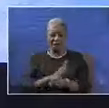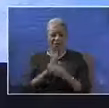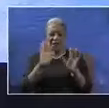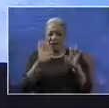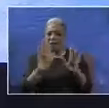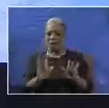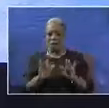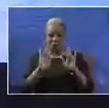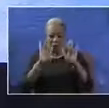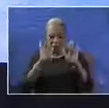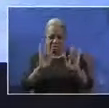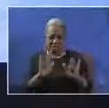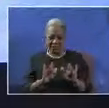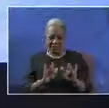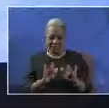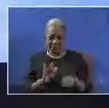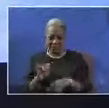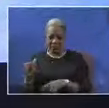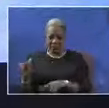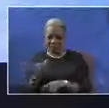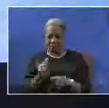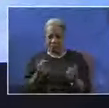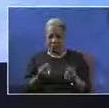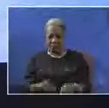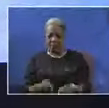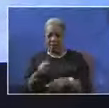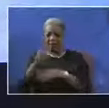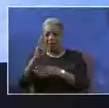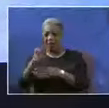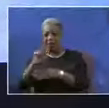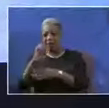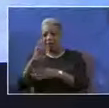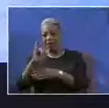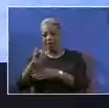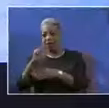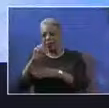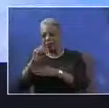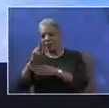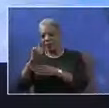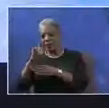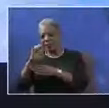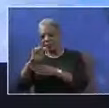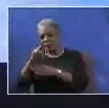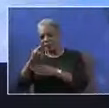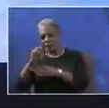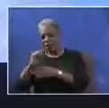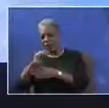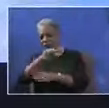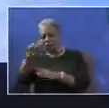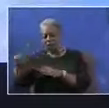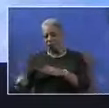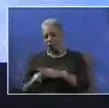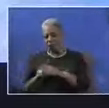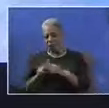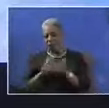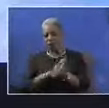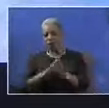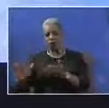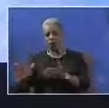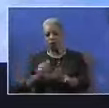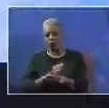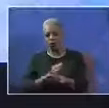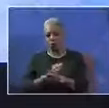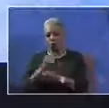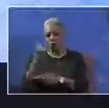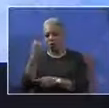Jerusalem, and the writer of Lamentations was reflecting on all of the